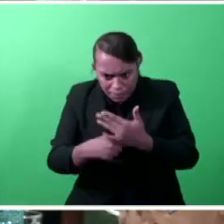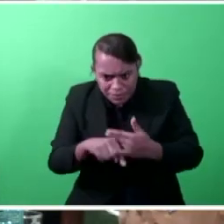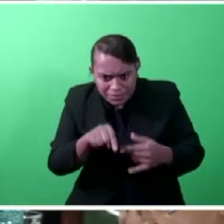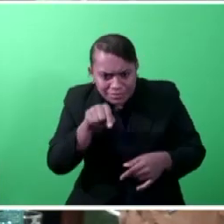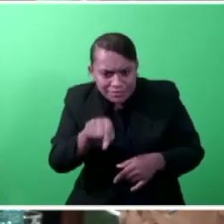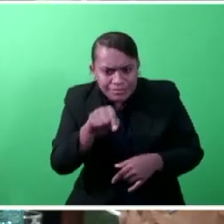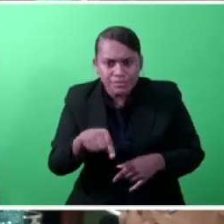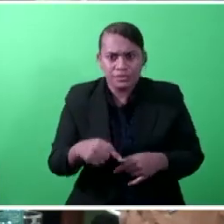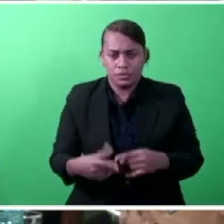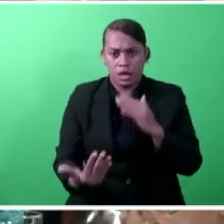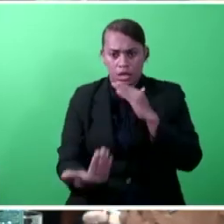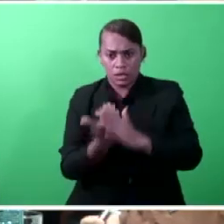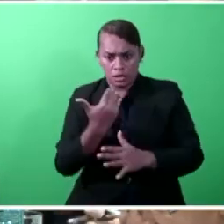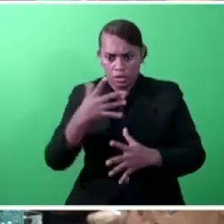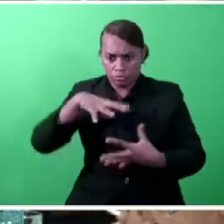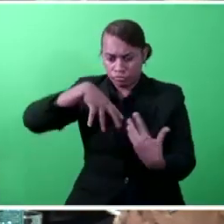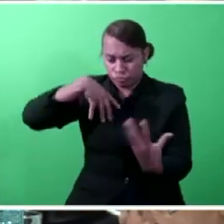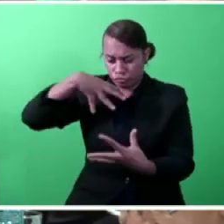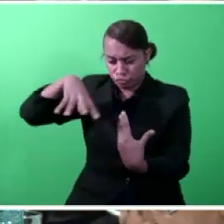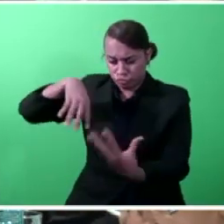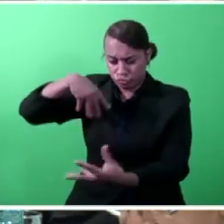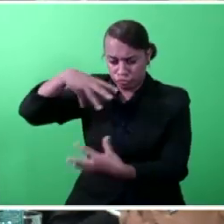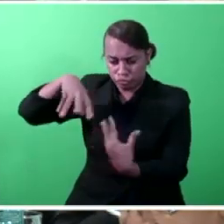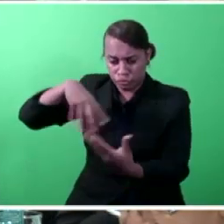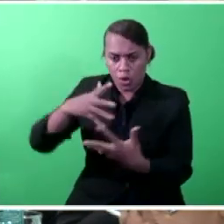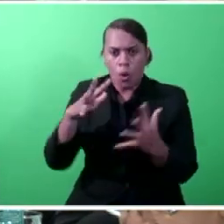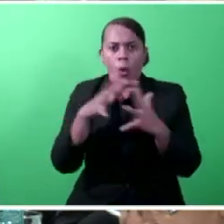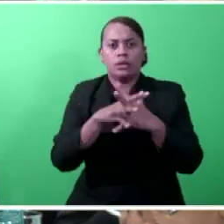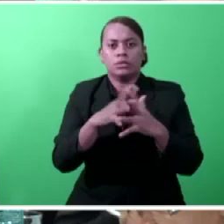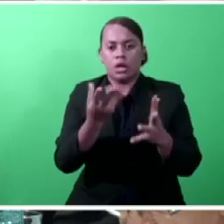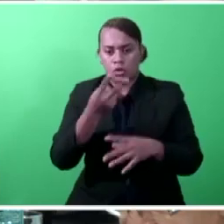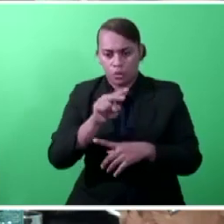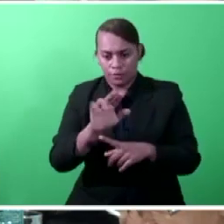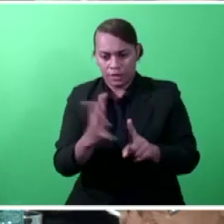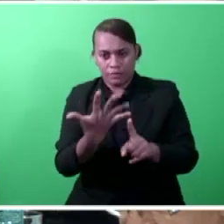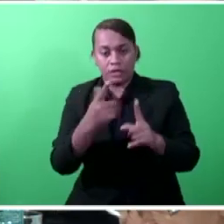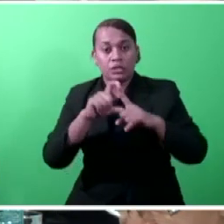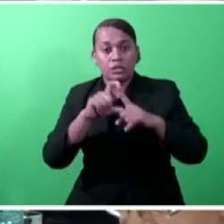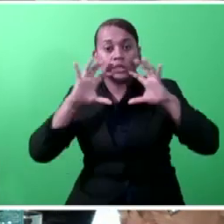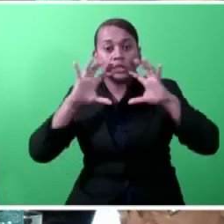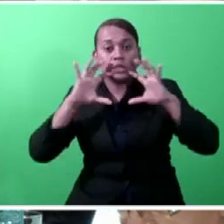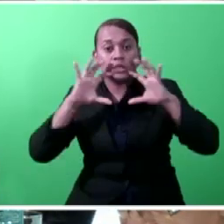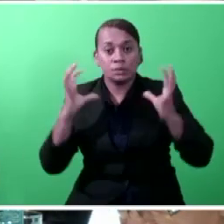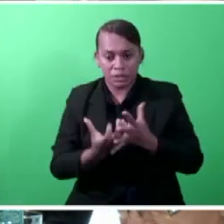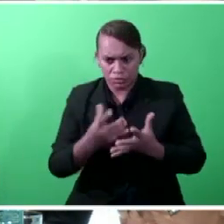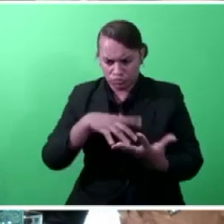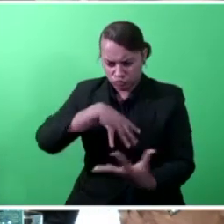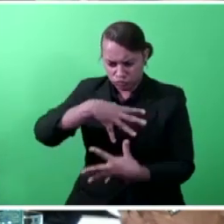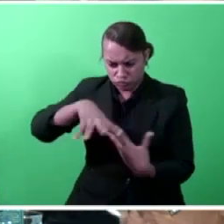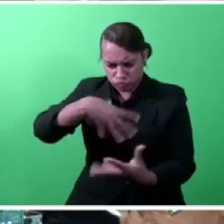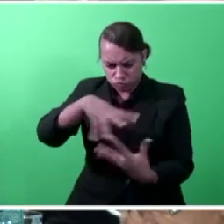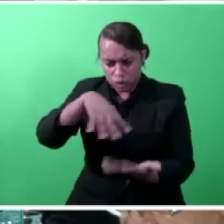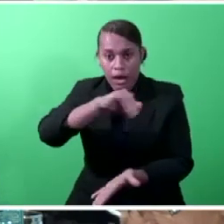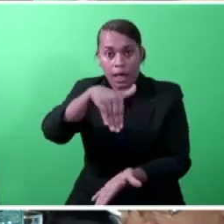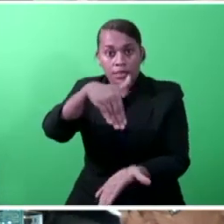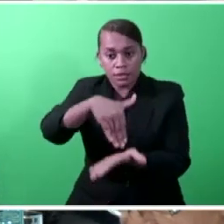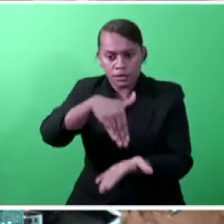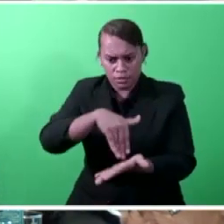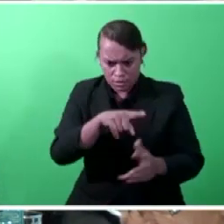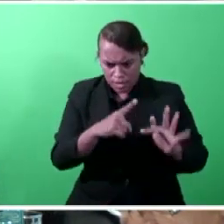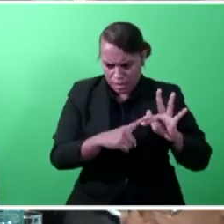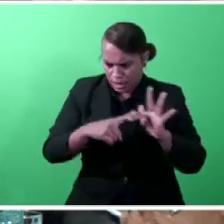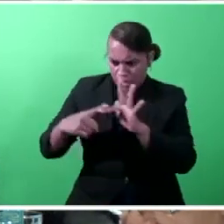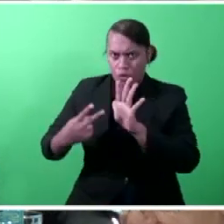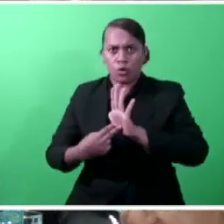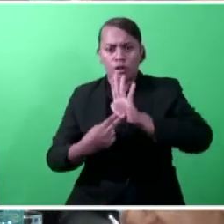Fiji group on Wednesday, 25th December 2019, affecting parts of the central, the eastern, the northern